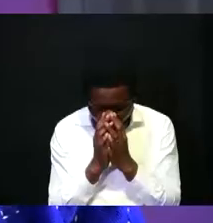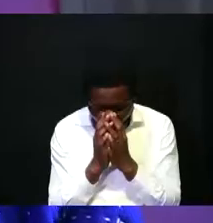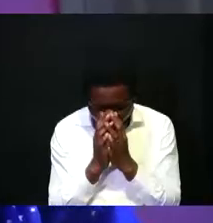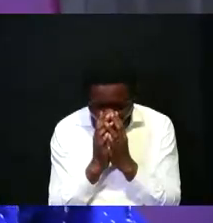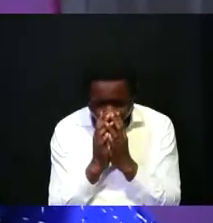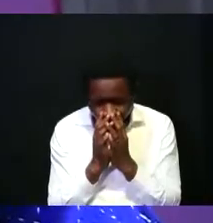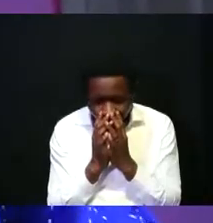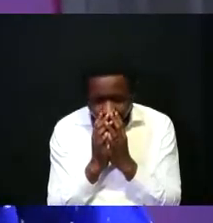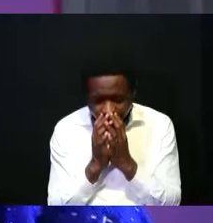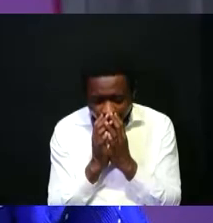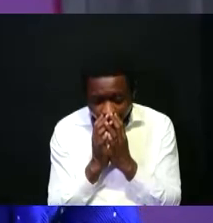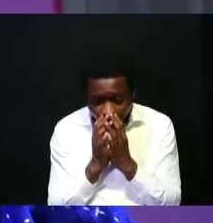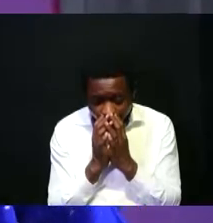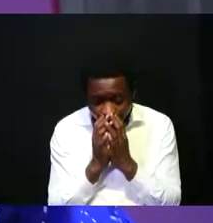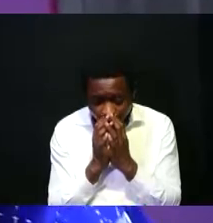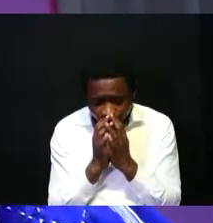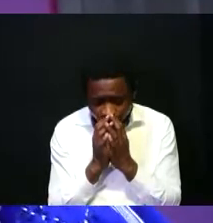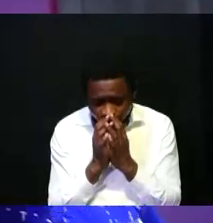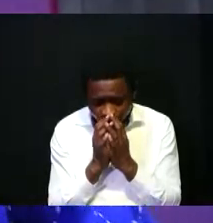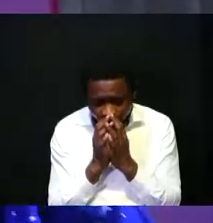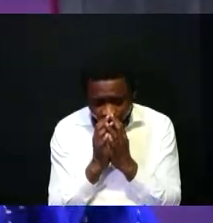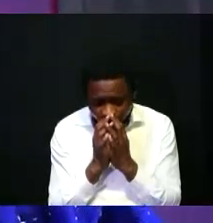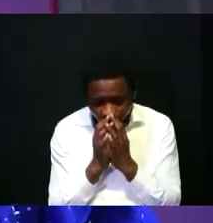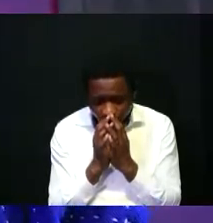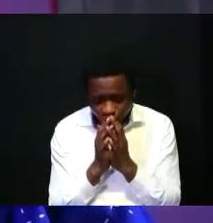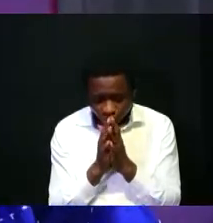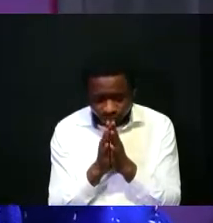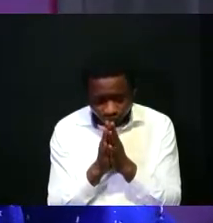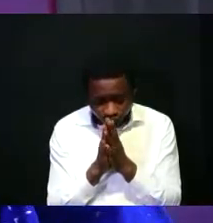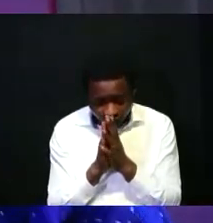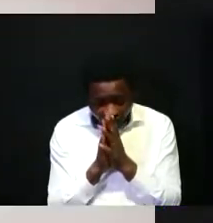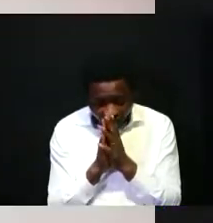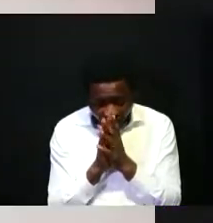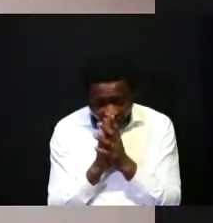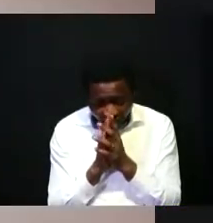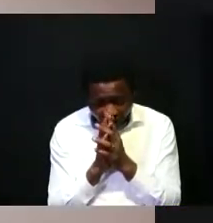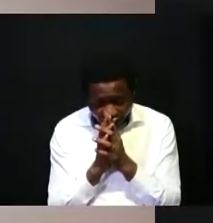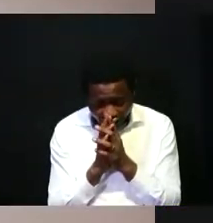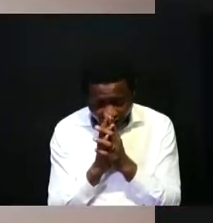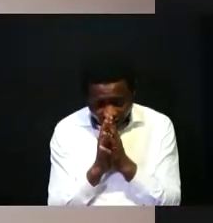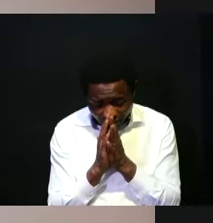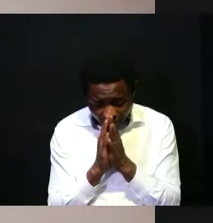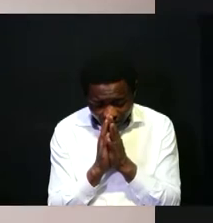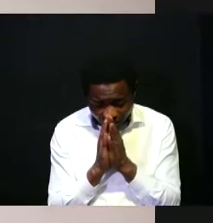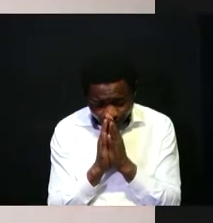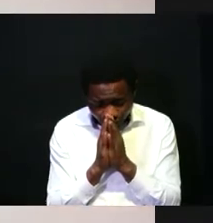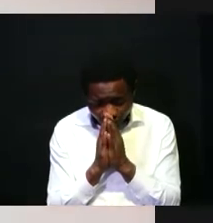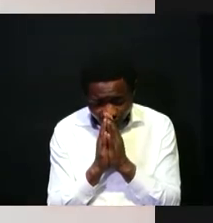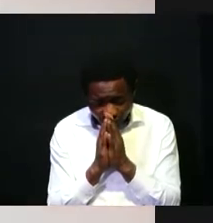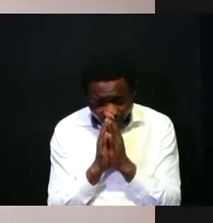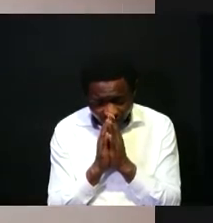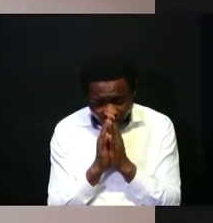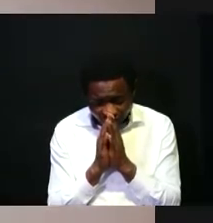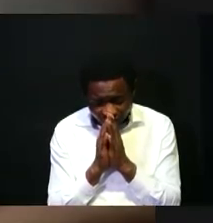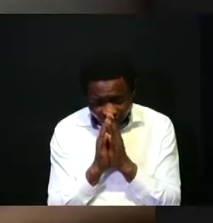God, and you will work everything together for the good of the church, O Lord, and you will use this, O Lord, to